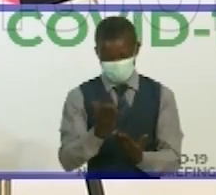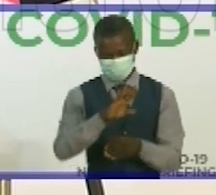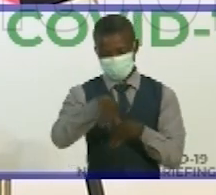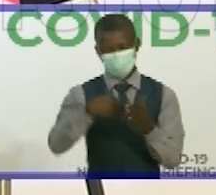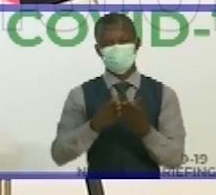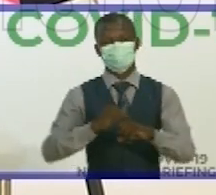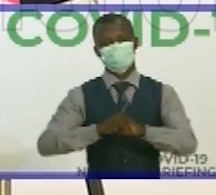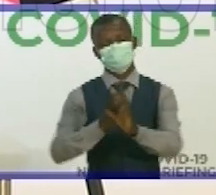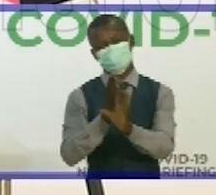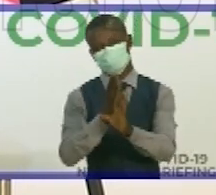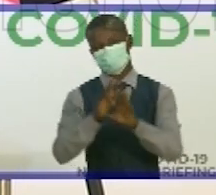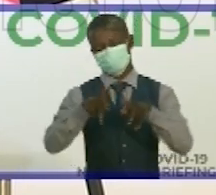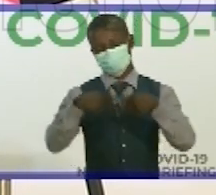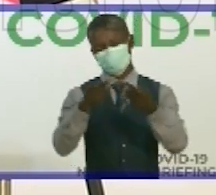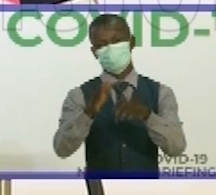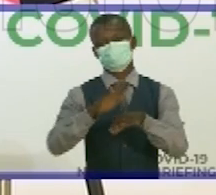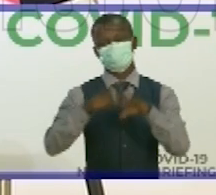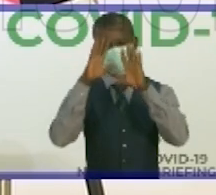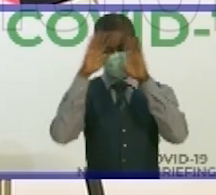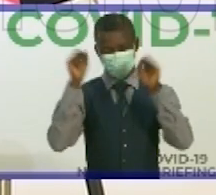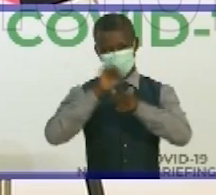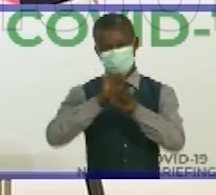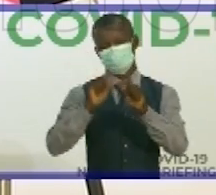provided by the PTF on this.